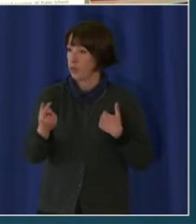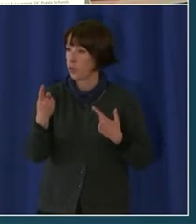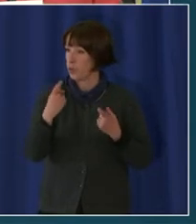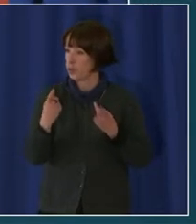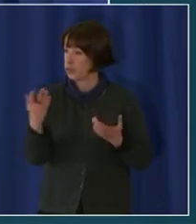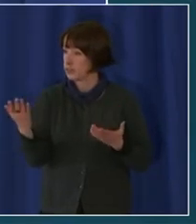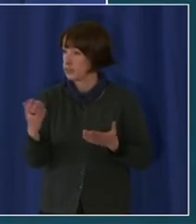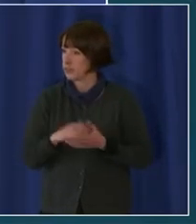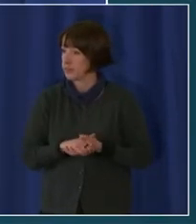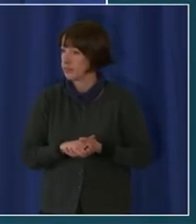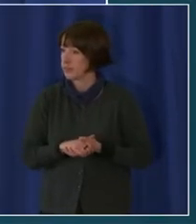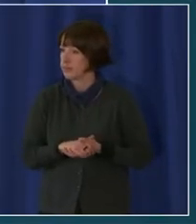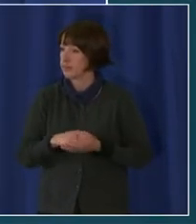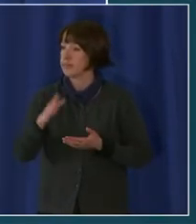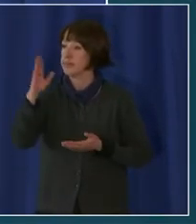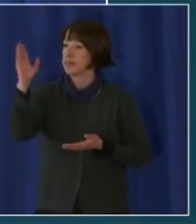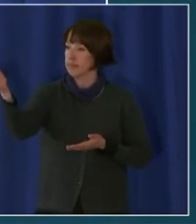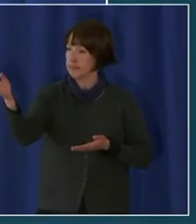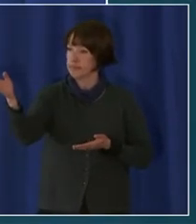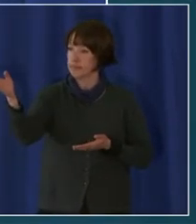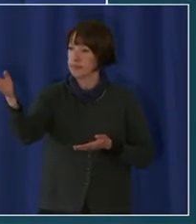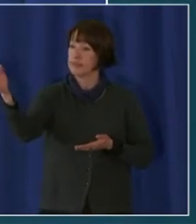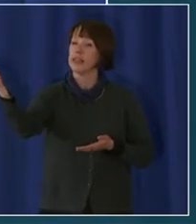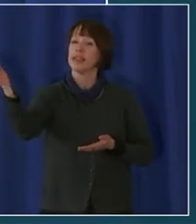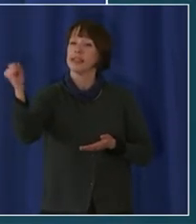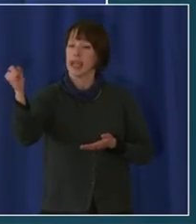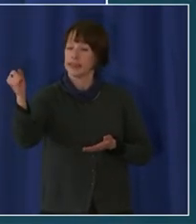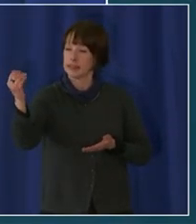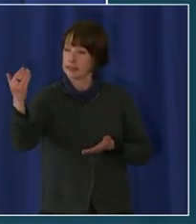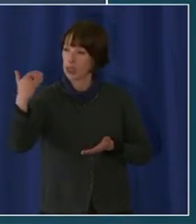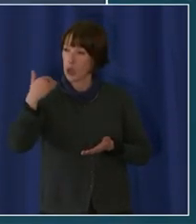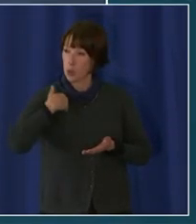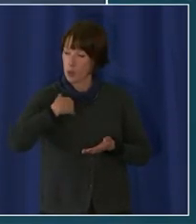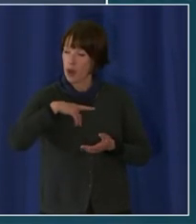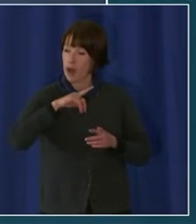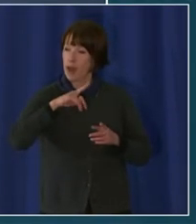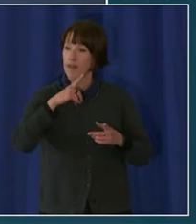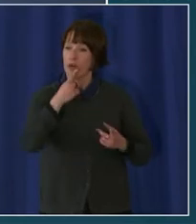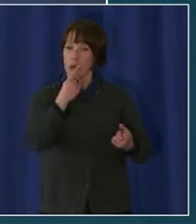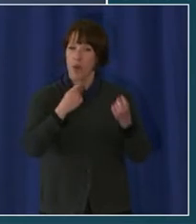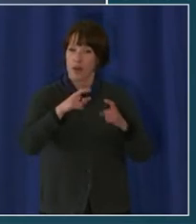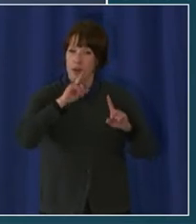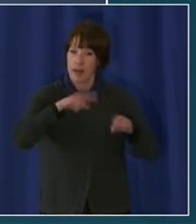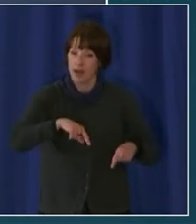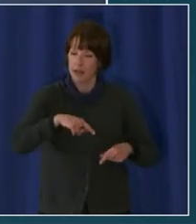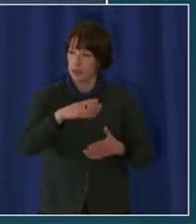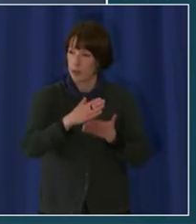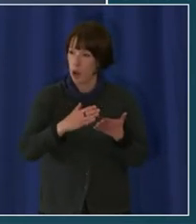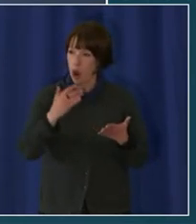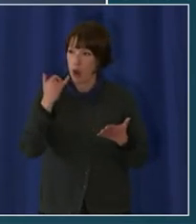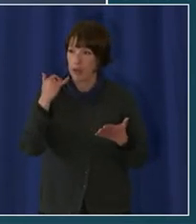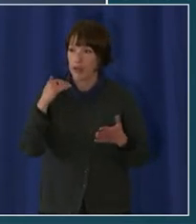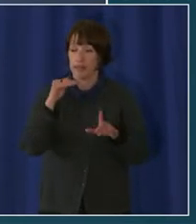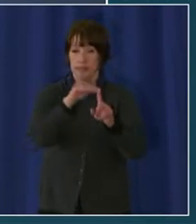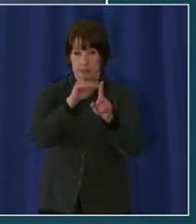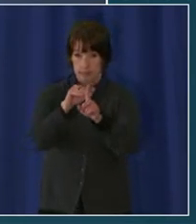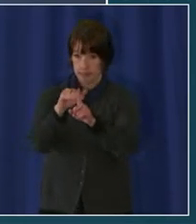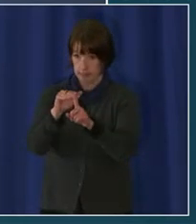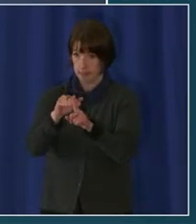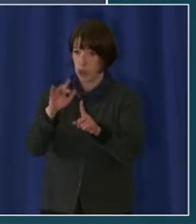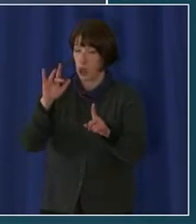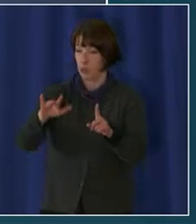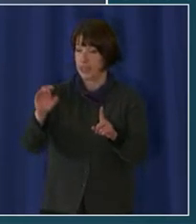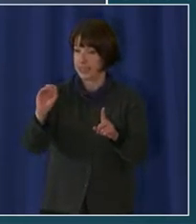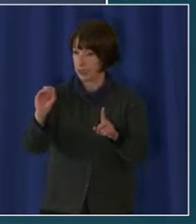now. Yes, and now we'll move on to the question and answer portion of our program. As a reminder, if you would like to ask a question, you can